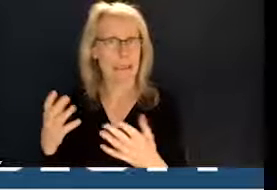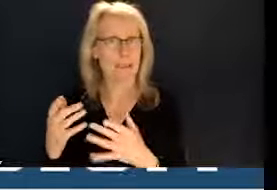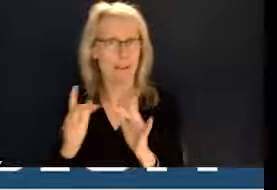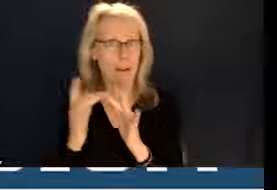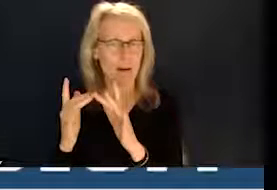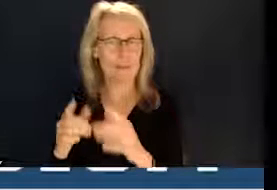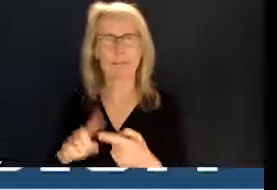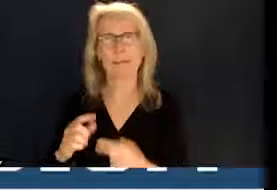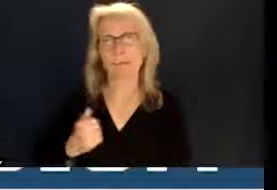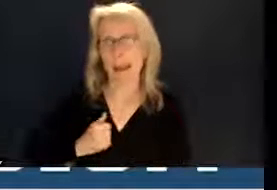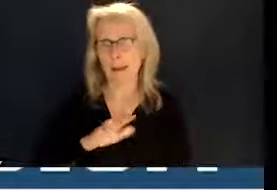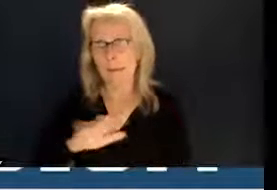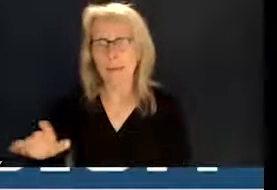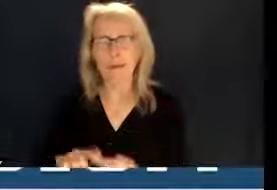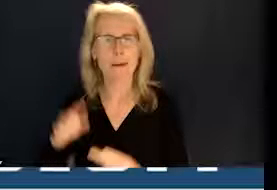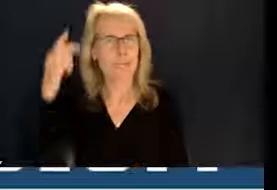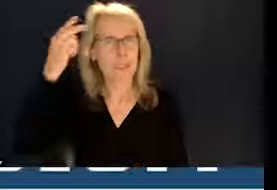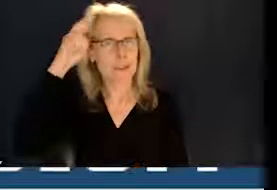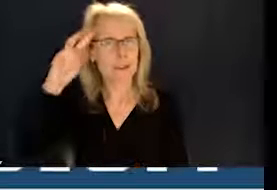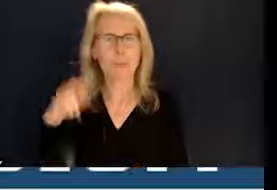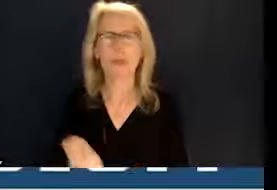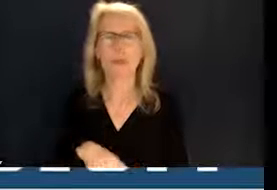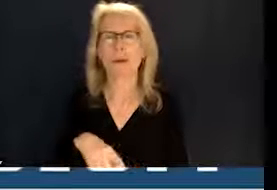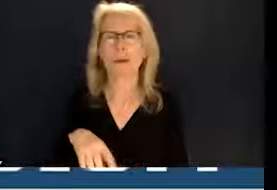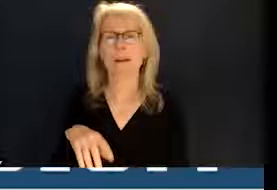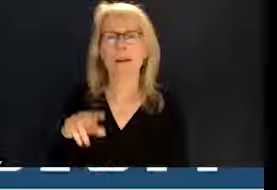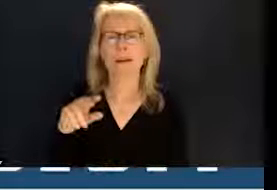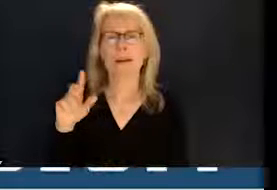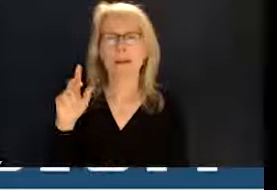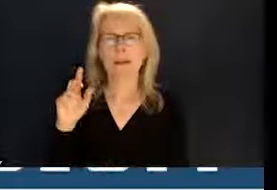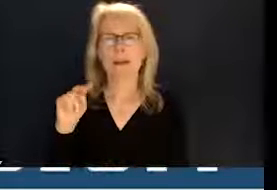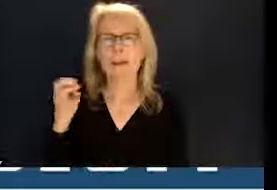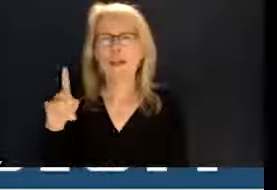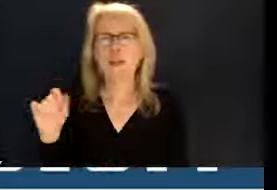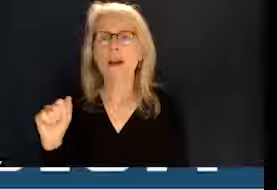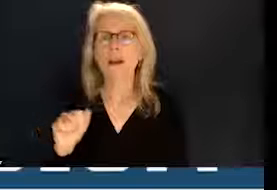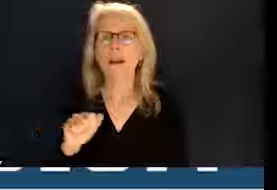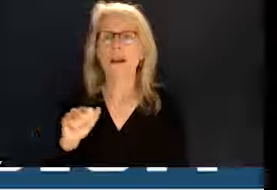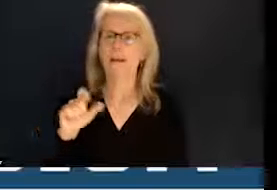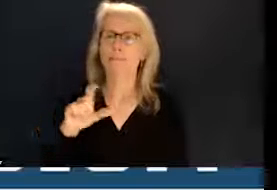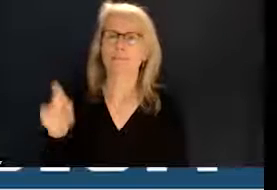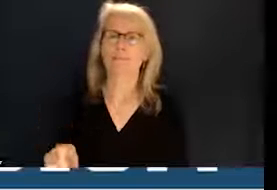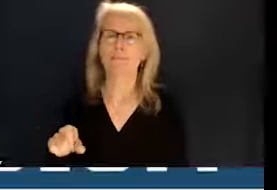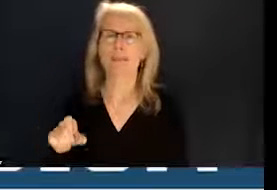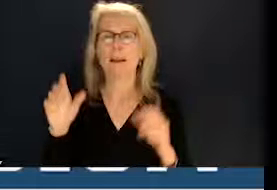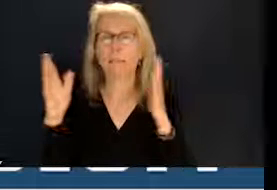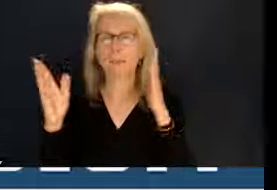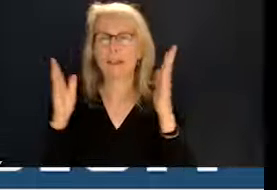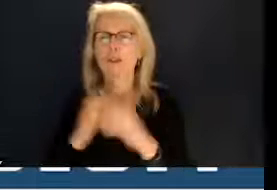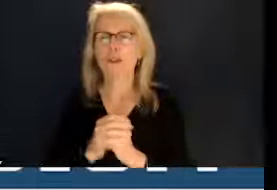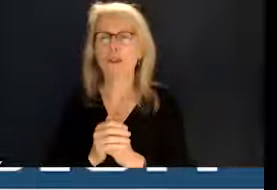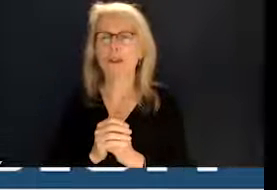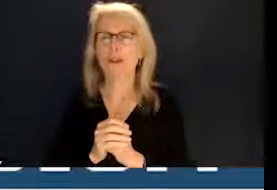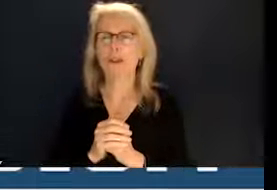Canada, Mexico, Nigeria, Kenya, Malaysia, Australia, India, Jordan, Italy, Germany, the Netherlands, the